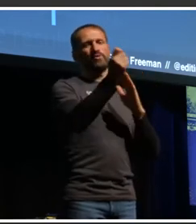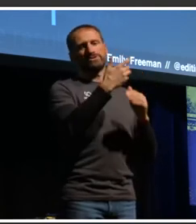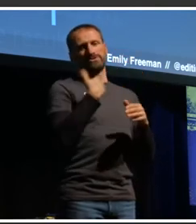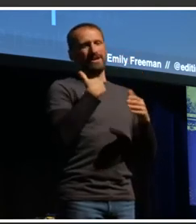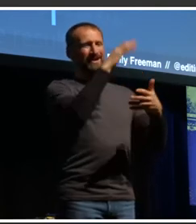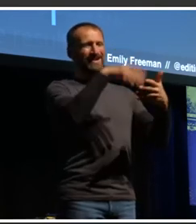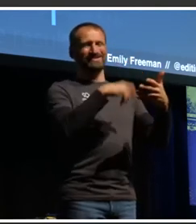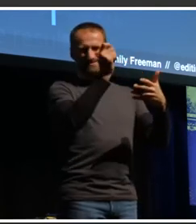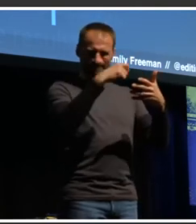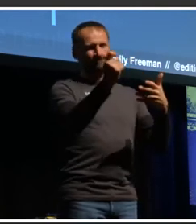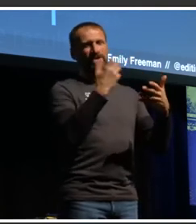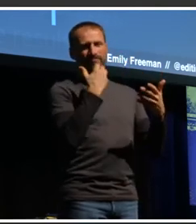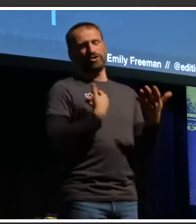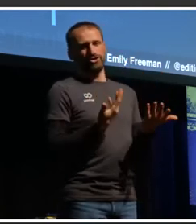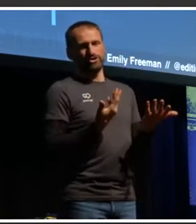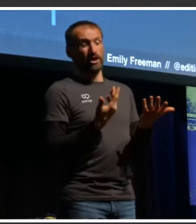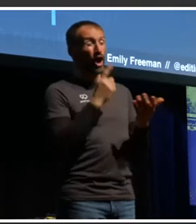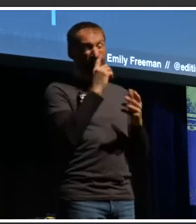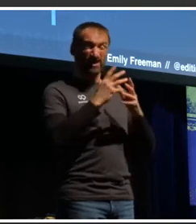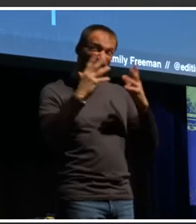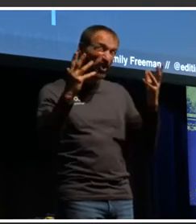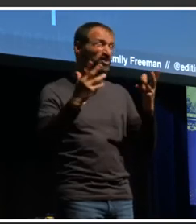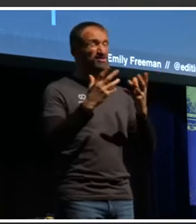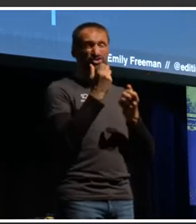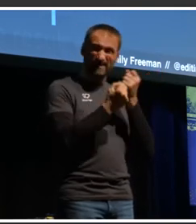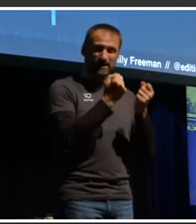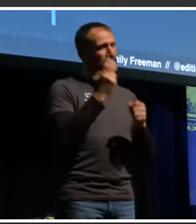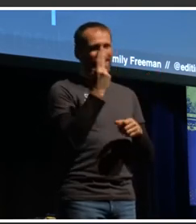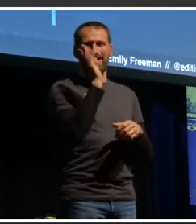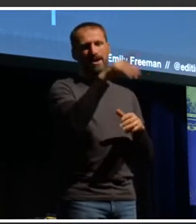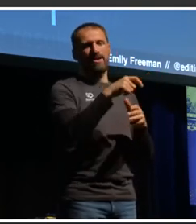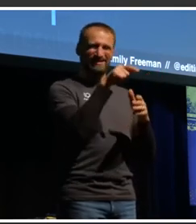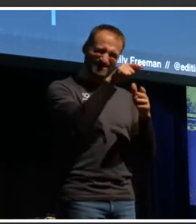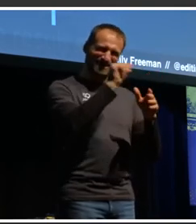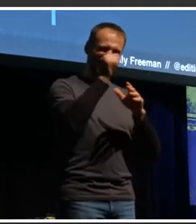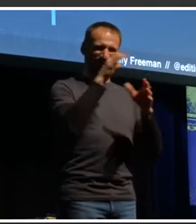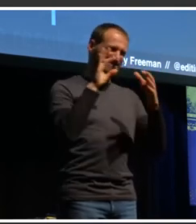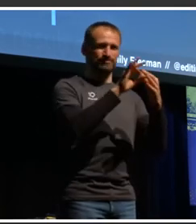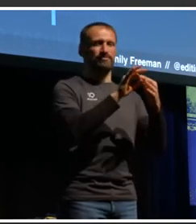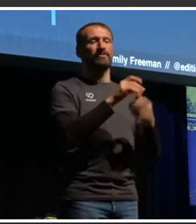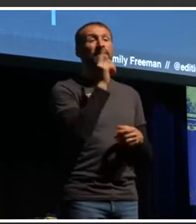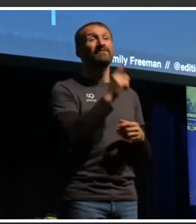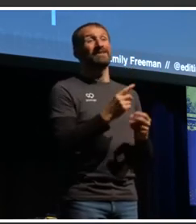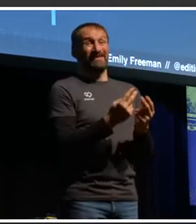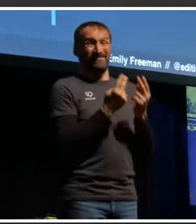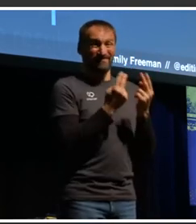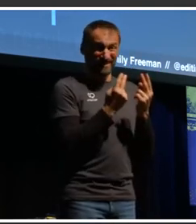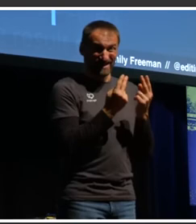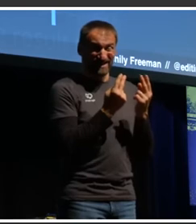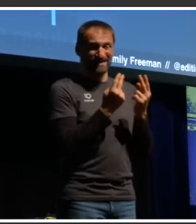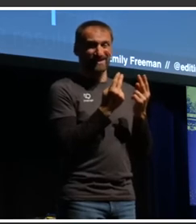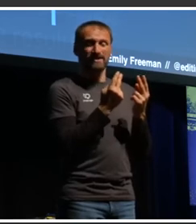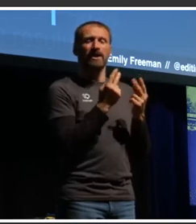really big and really difficult. If something's important but not urgent, keep it on the list. You can consider this kind of